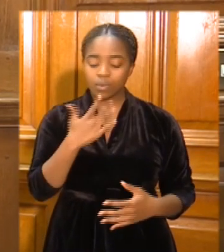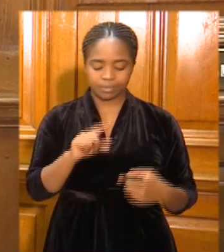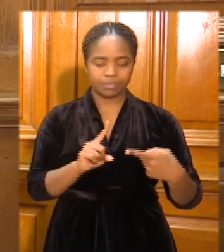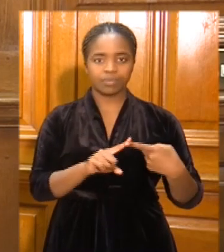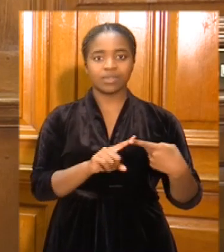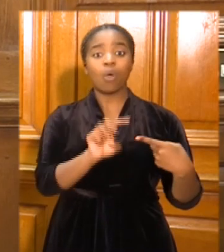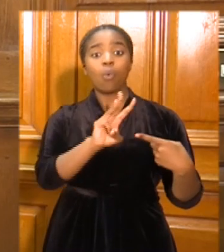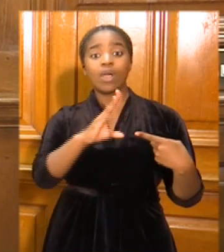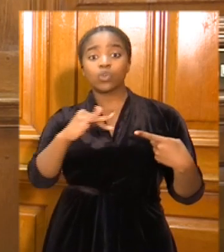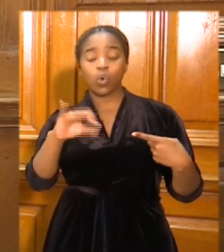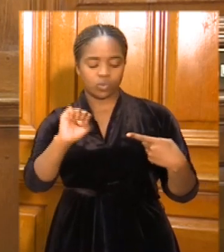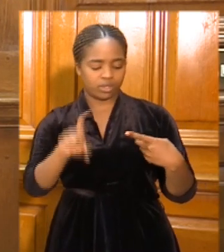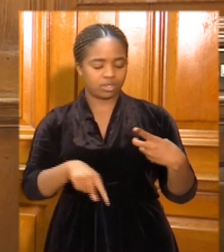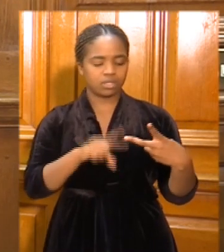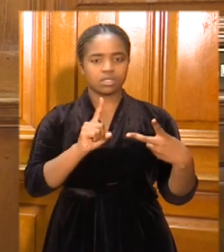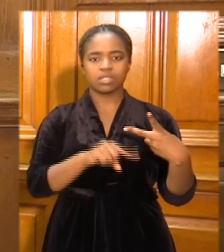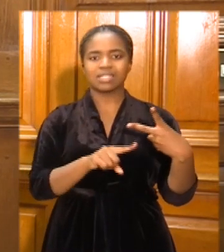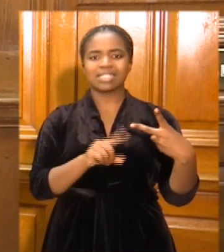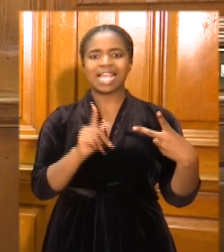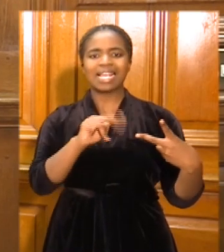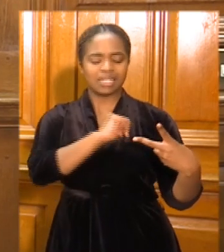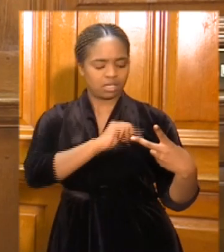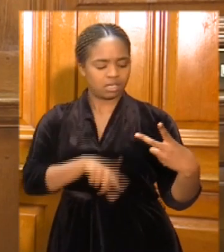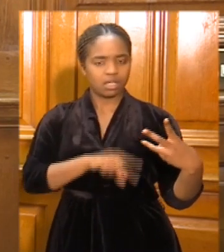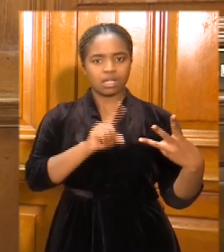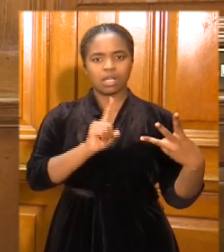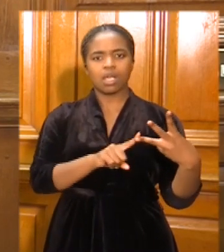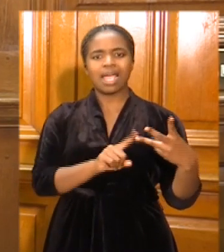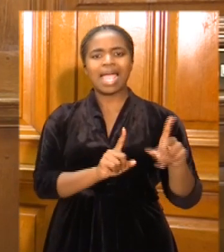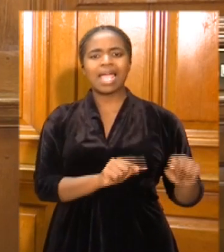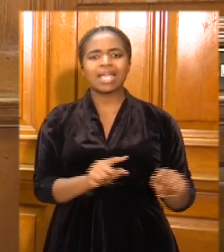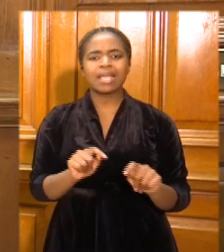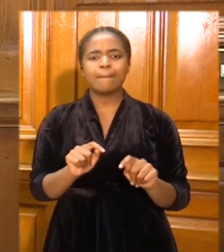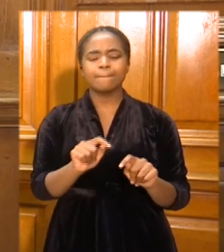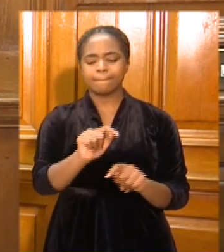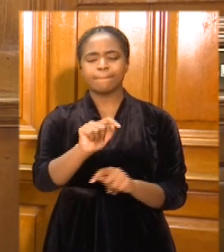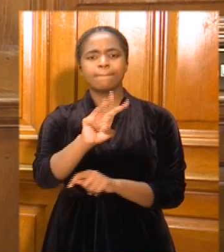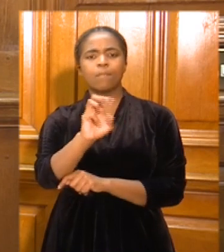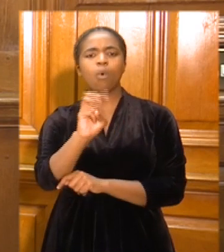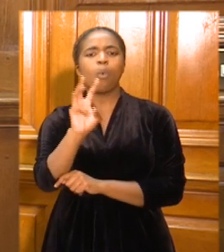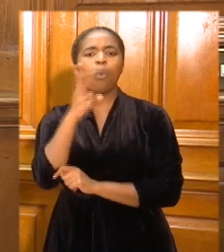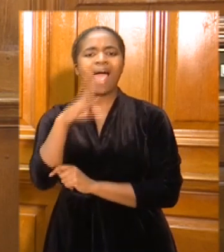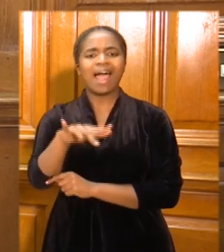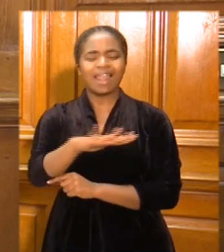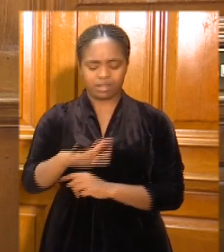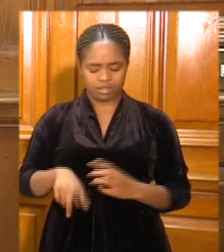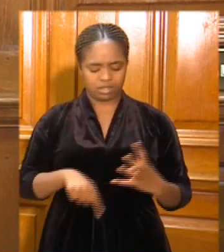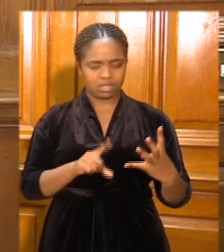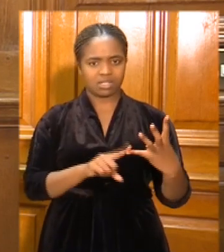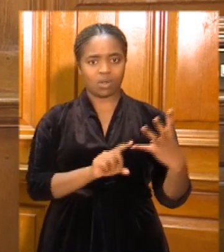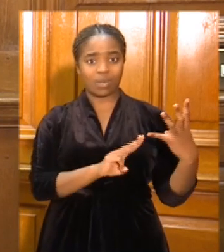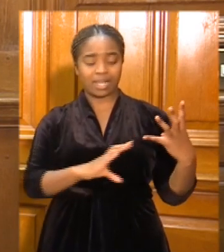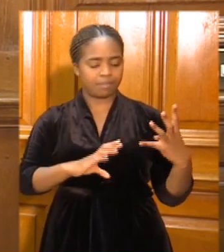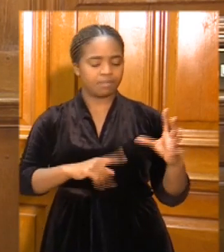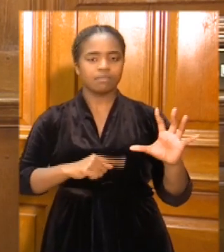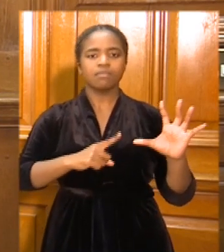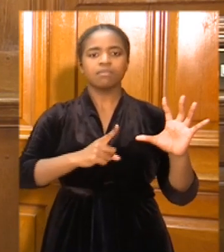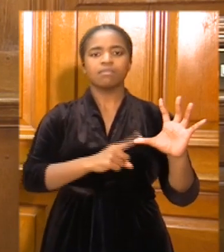West Coast, Overberg, and Cape Winelands district municipalities in the Western Cape, Chris